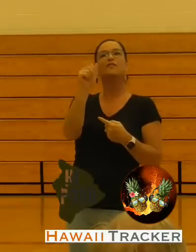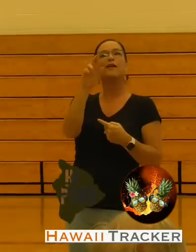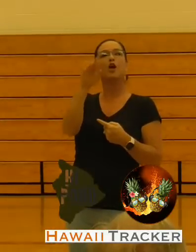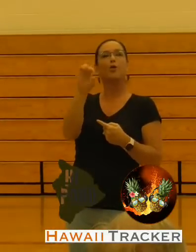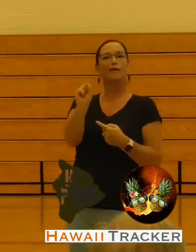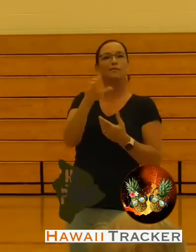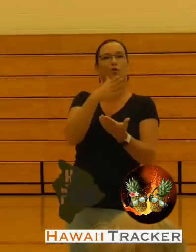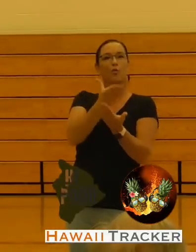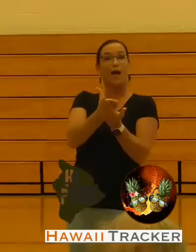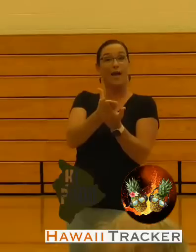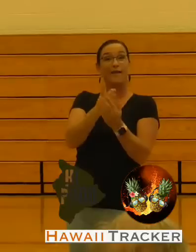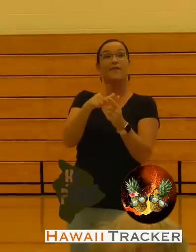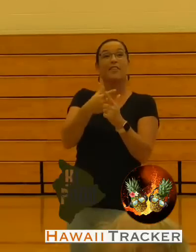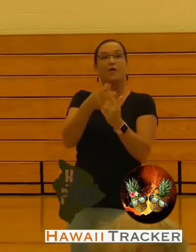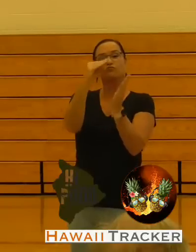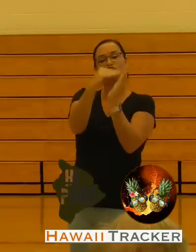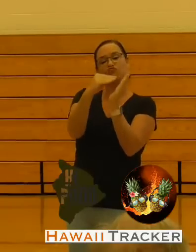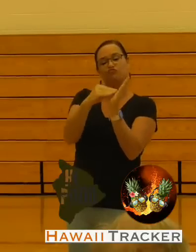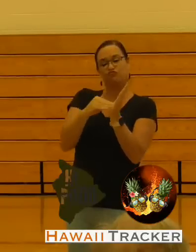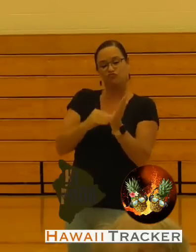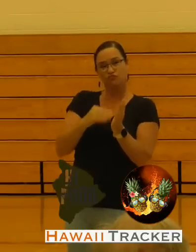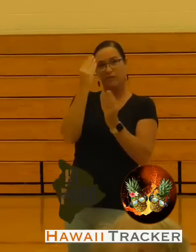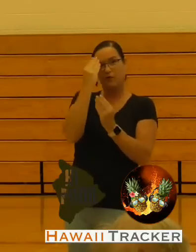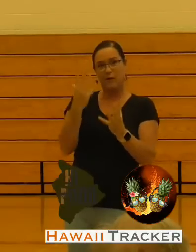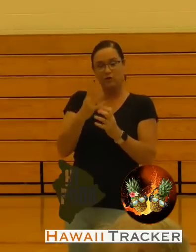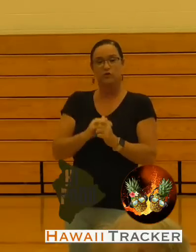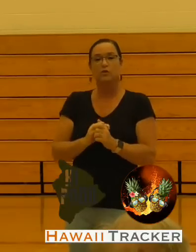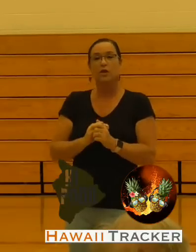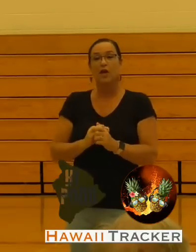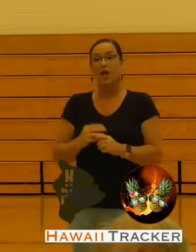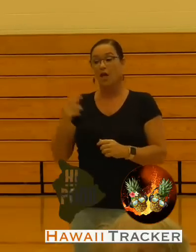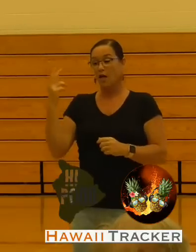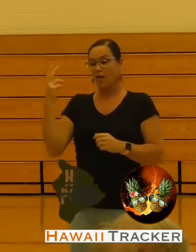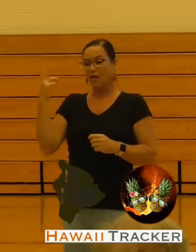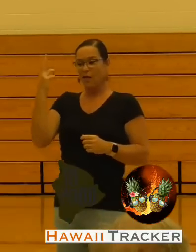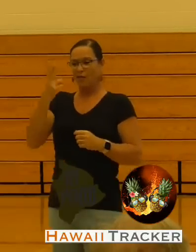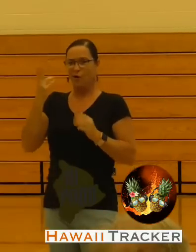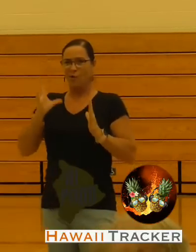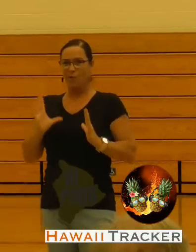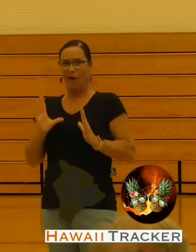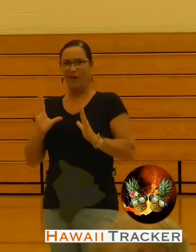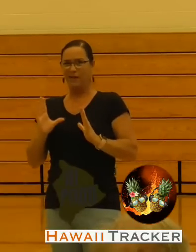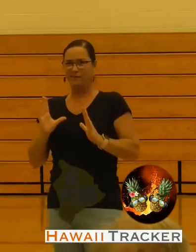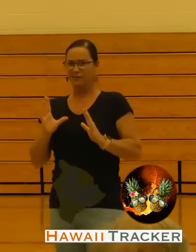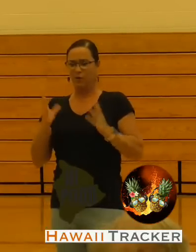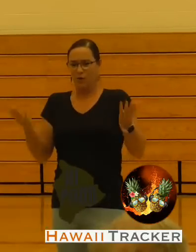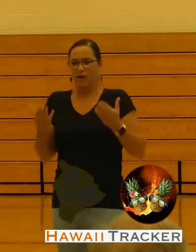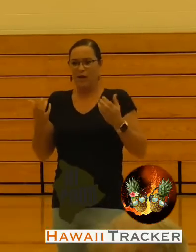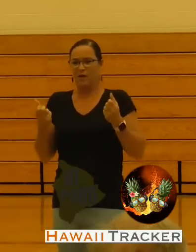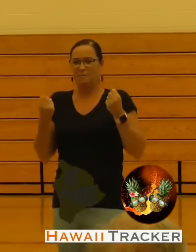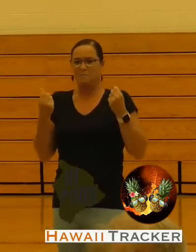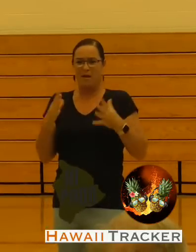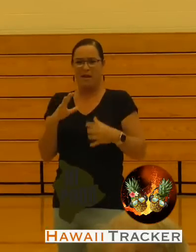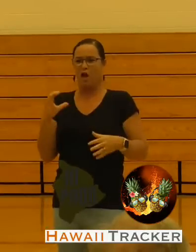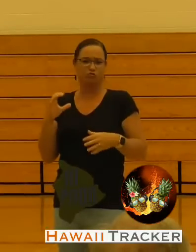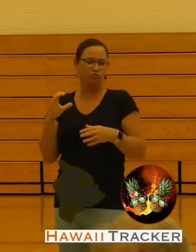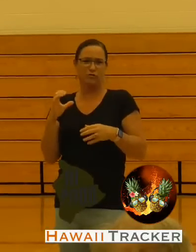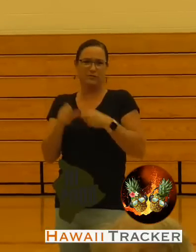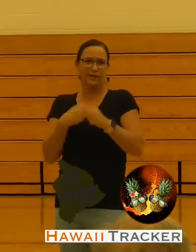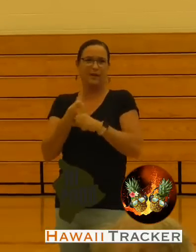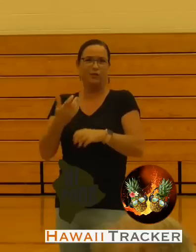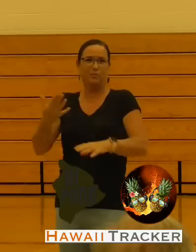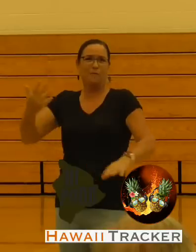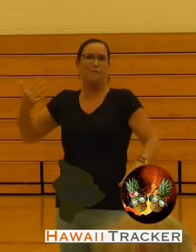to write down the information. Of course, the Hawaiians got here hundreds of years before that, or many